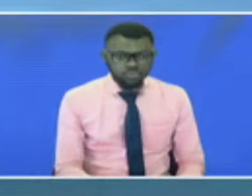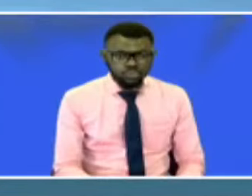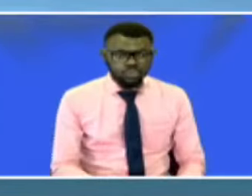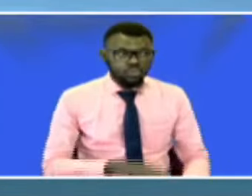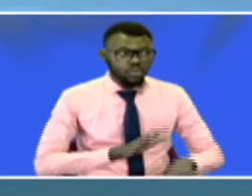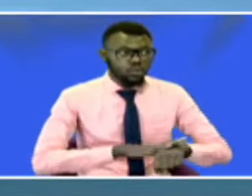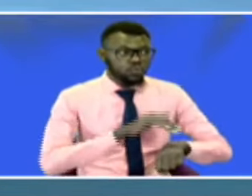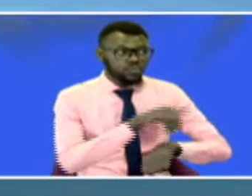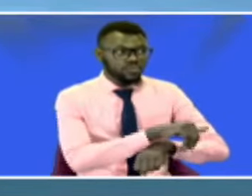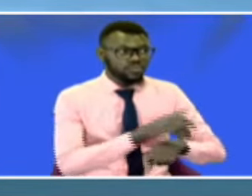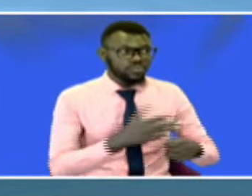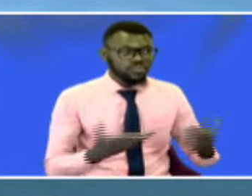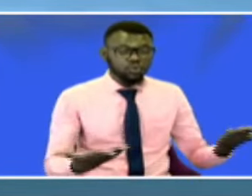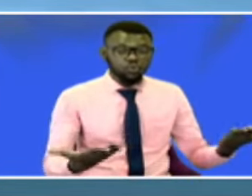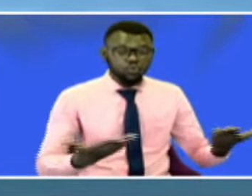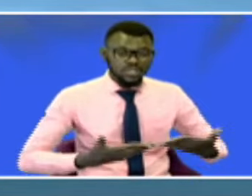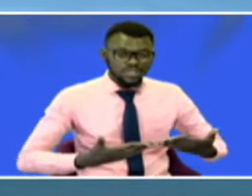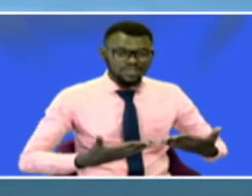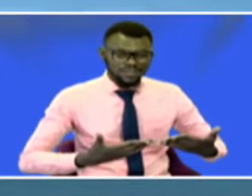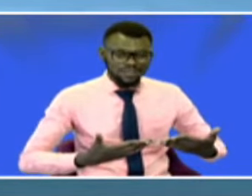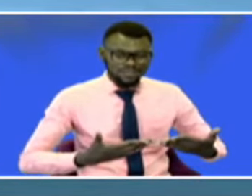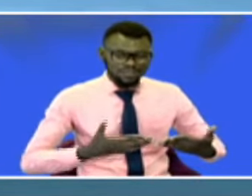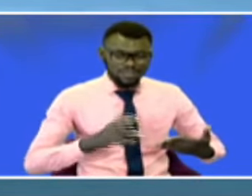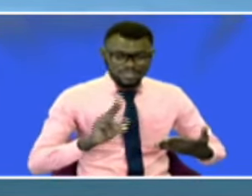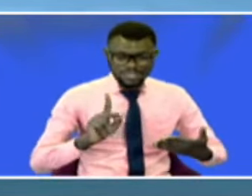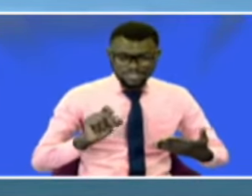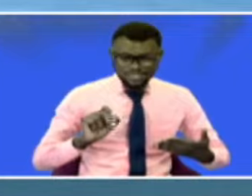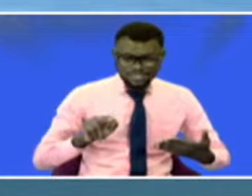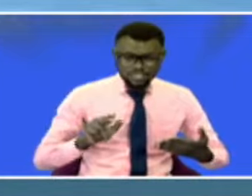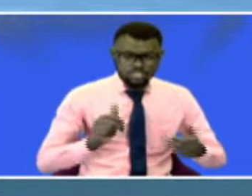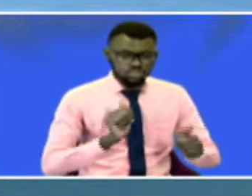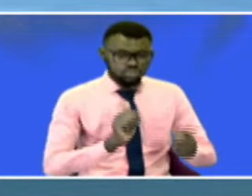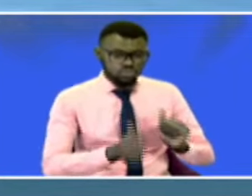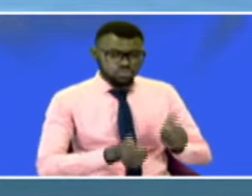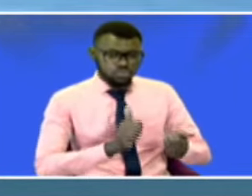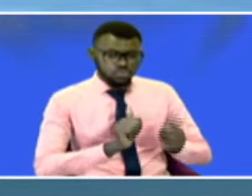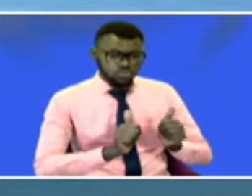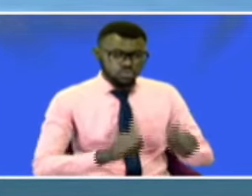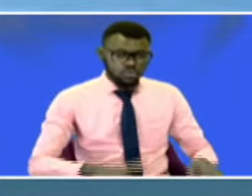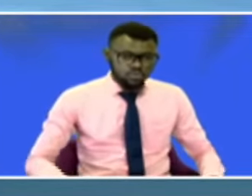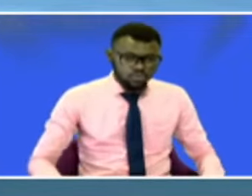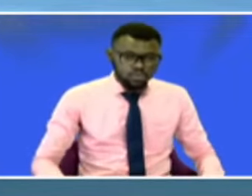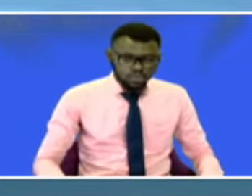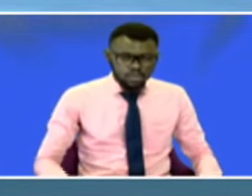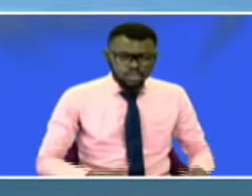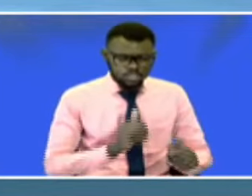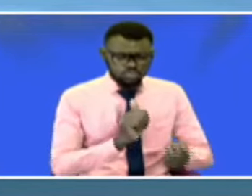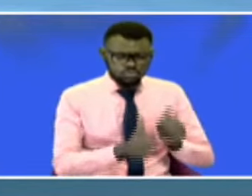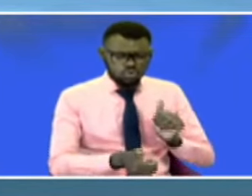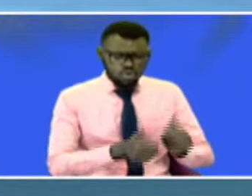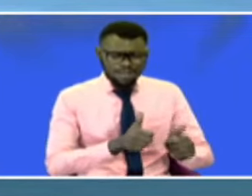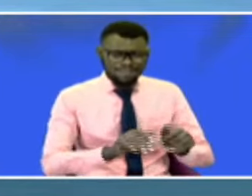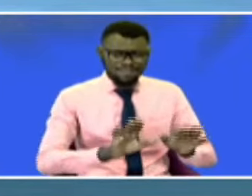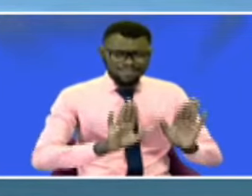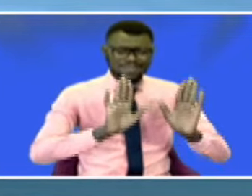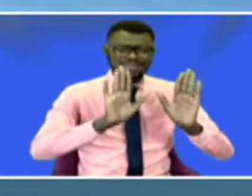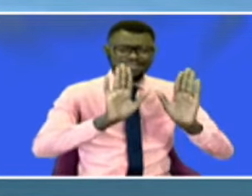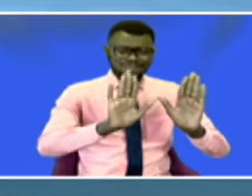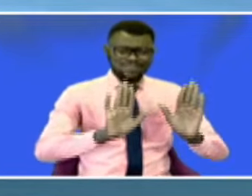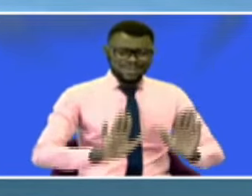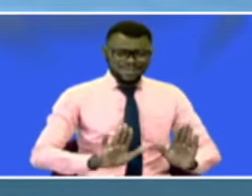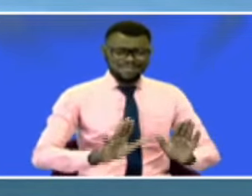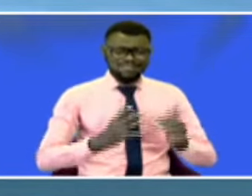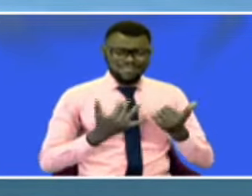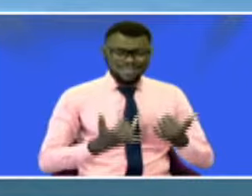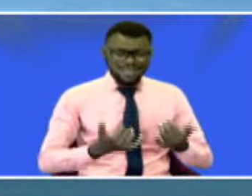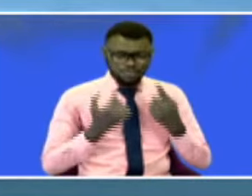It's a very good evening and welcome to today's edition of KTN Sports. And as always, one man who practices sportsmanship is far much better than 50 who preach it. So let's